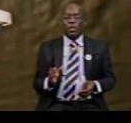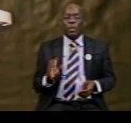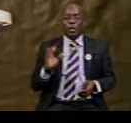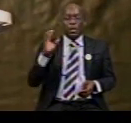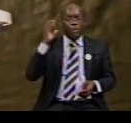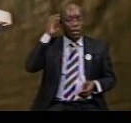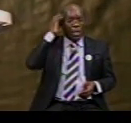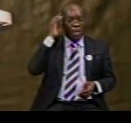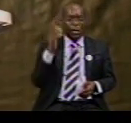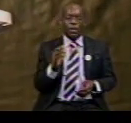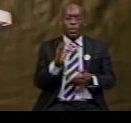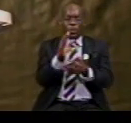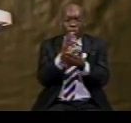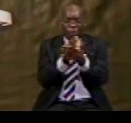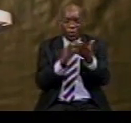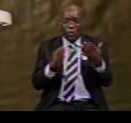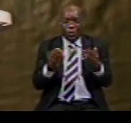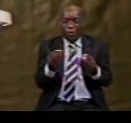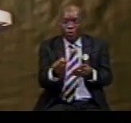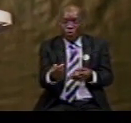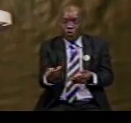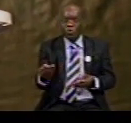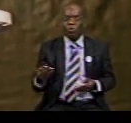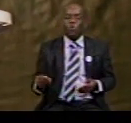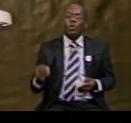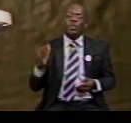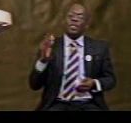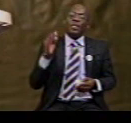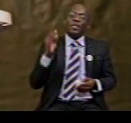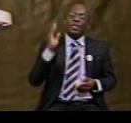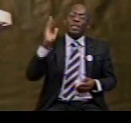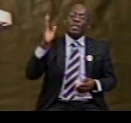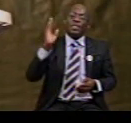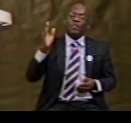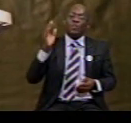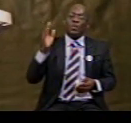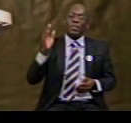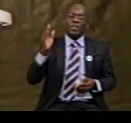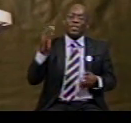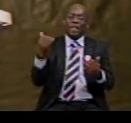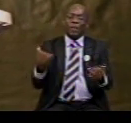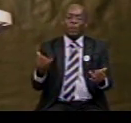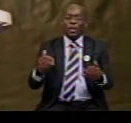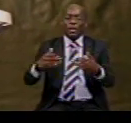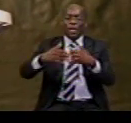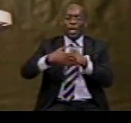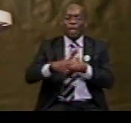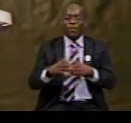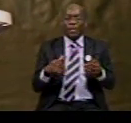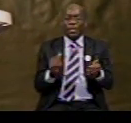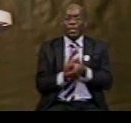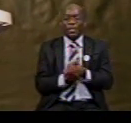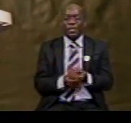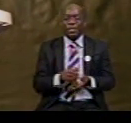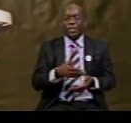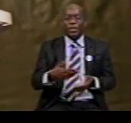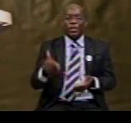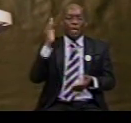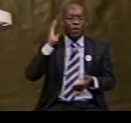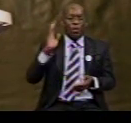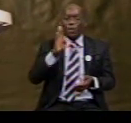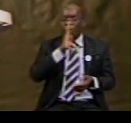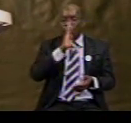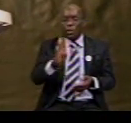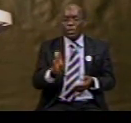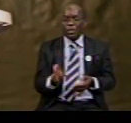now. And after that, there'll be, what grammar